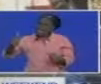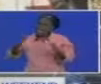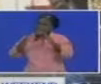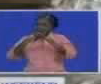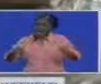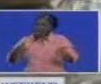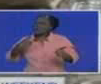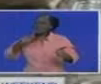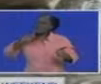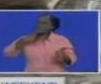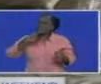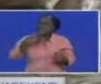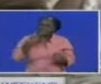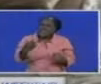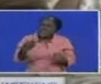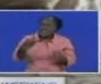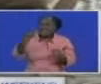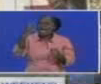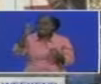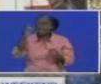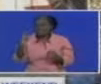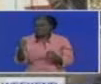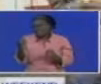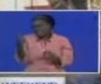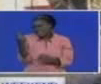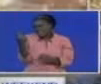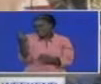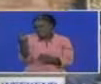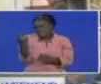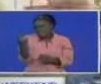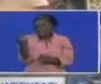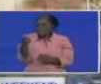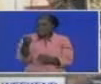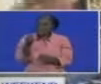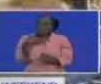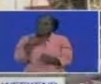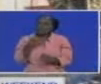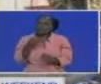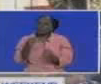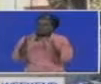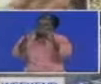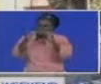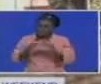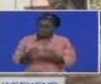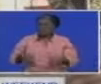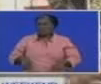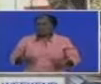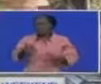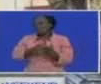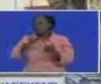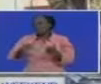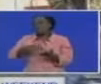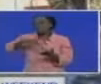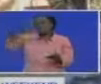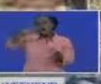watu 350, hebu tufanye hesabu ile kidogo tu. Kama unataka upunguze karama ya maisha, utaondoa ile yenye iko na